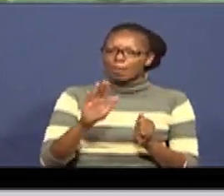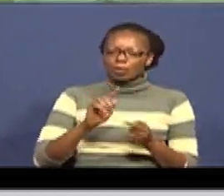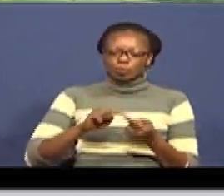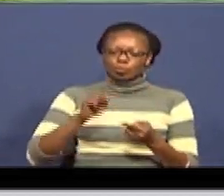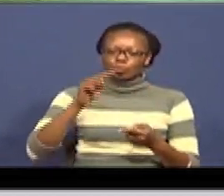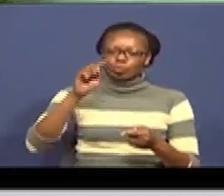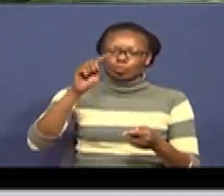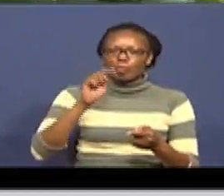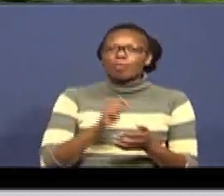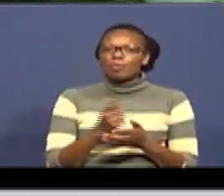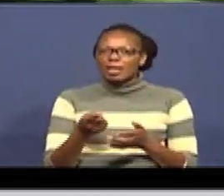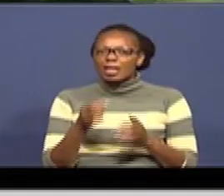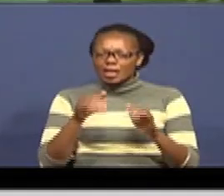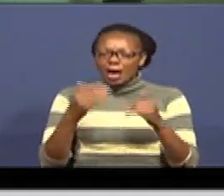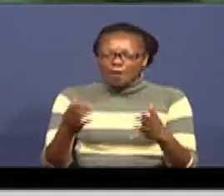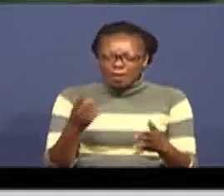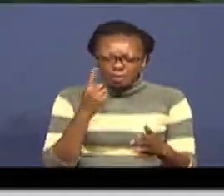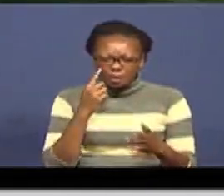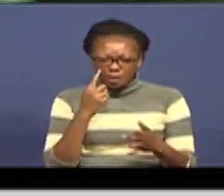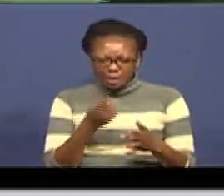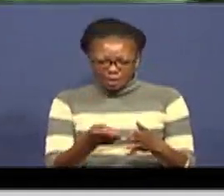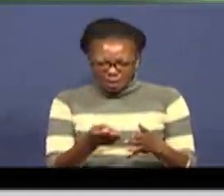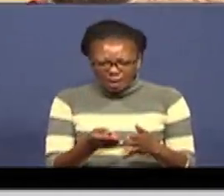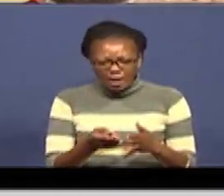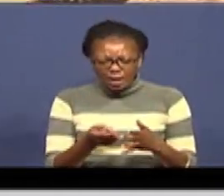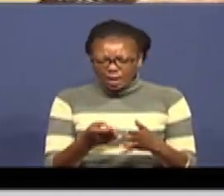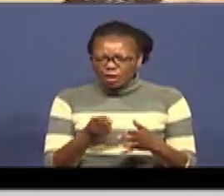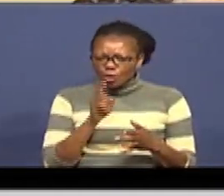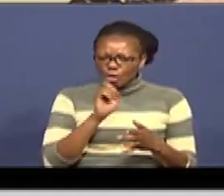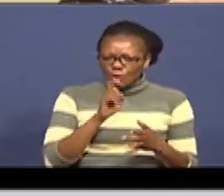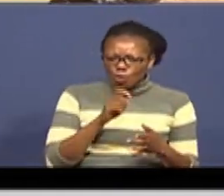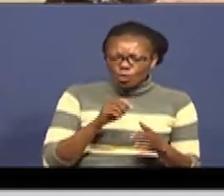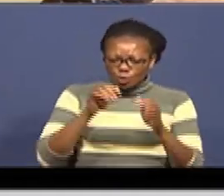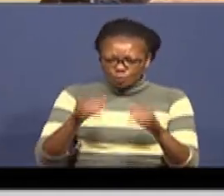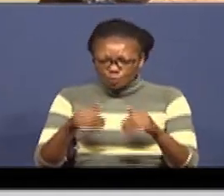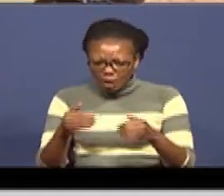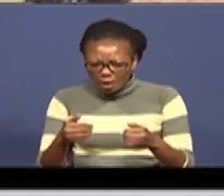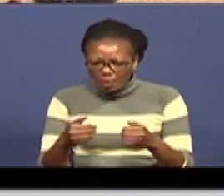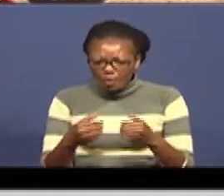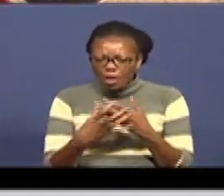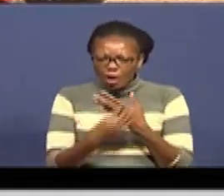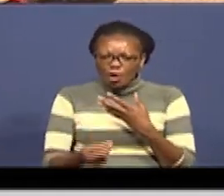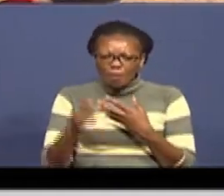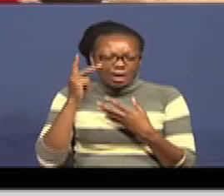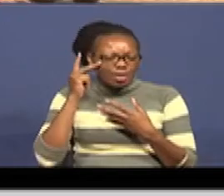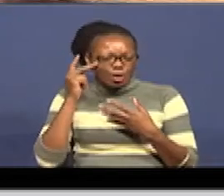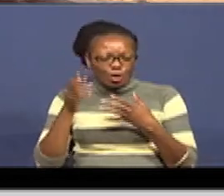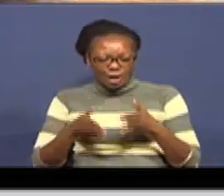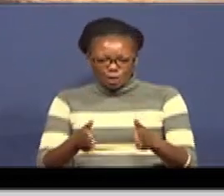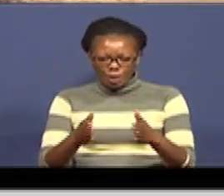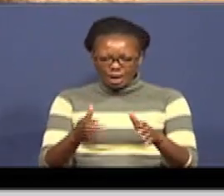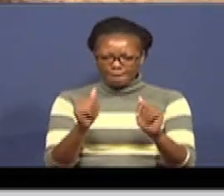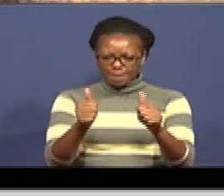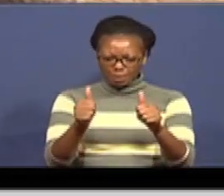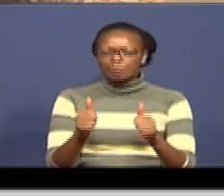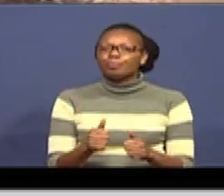ndivyo walivyoanza kuwashika wakulima mkono, na wakulima wamejionea matokeo ya kujaribu mbinu hizi za Korea za